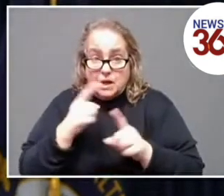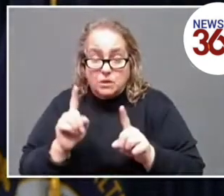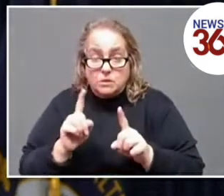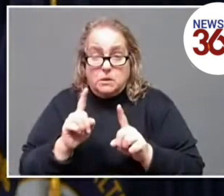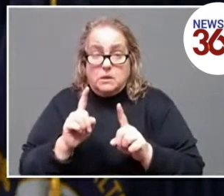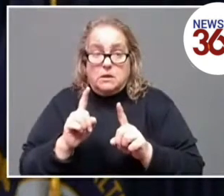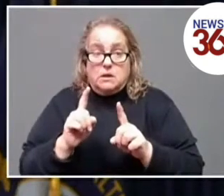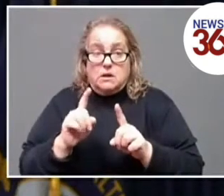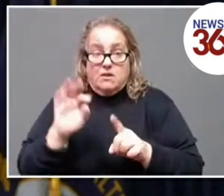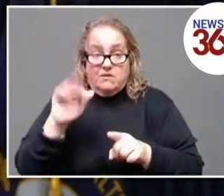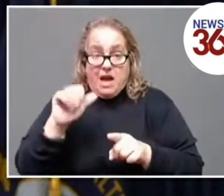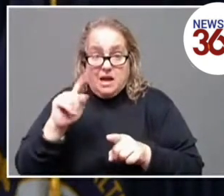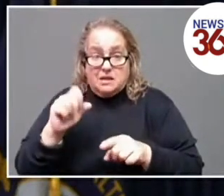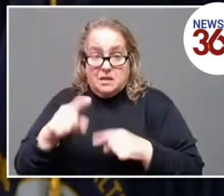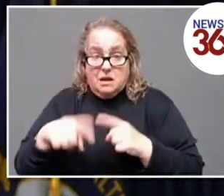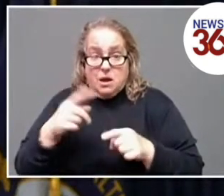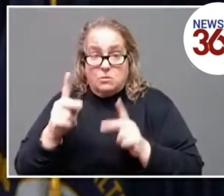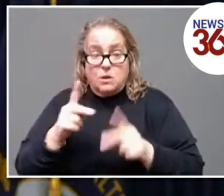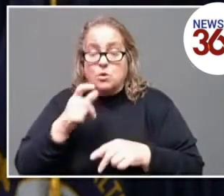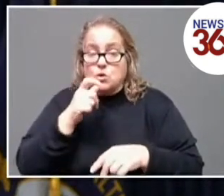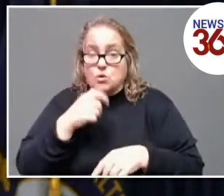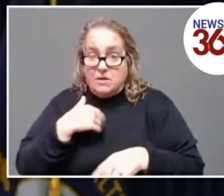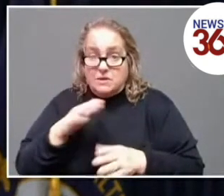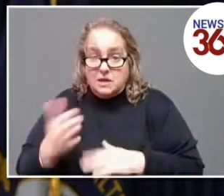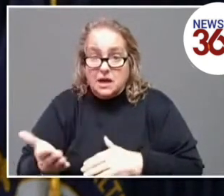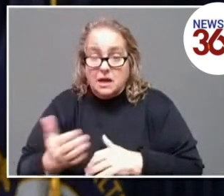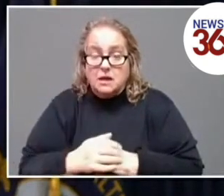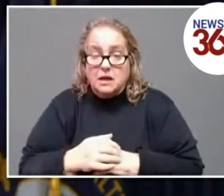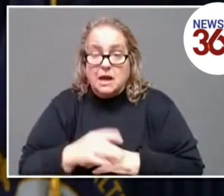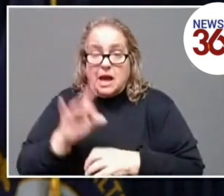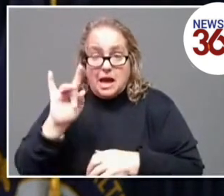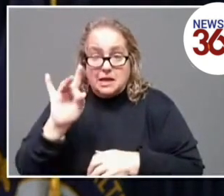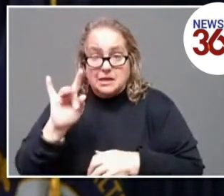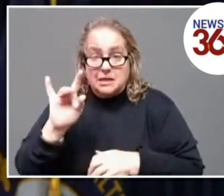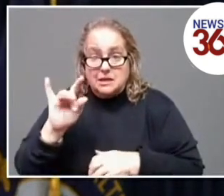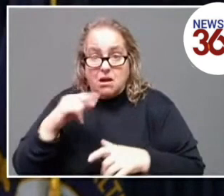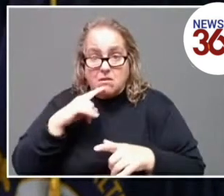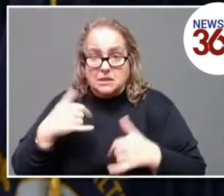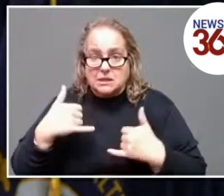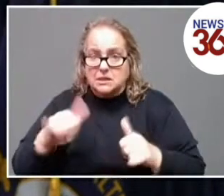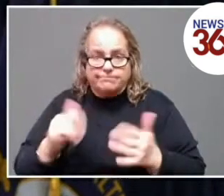facts about those we've lost. 18 are still unidentified.